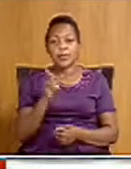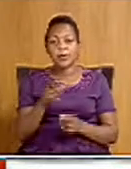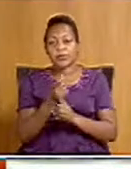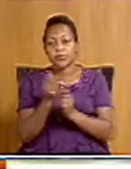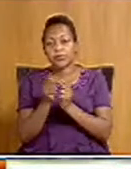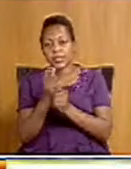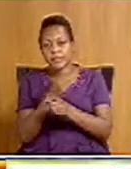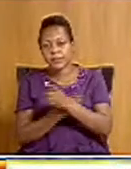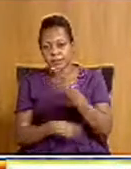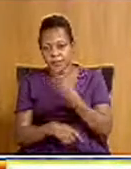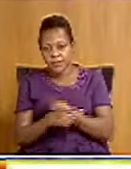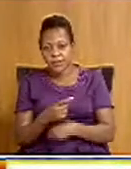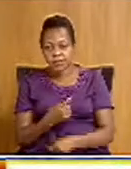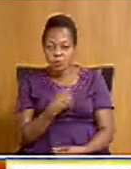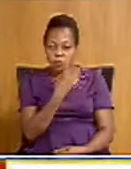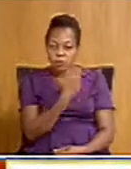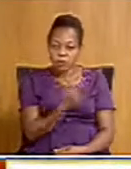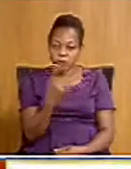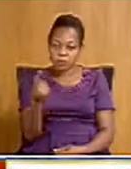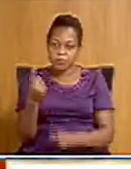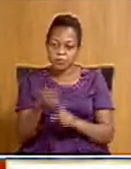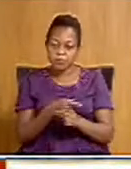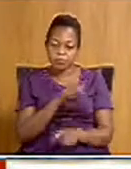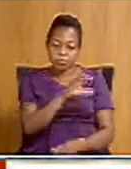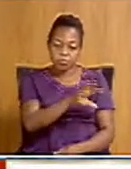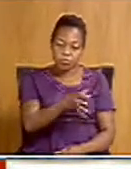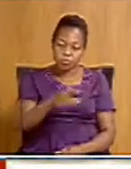disabled, one per region,